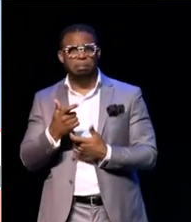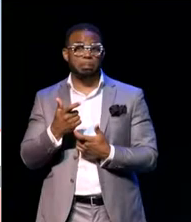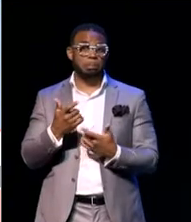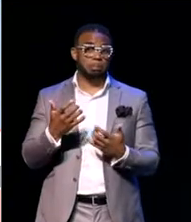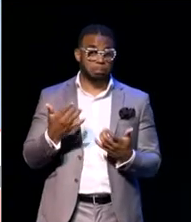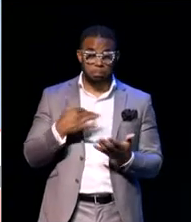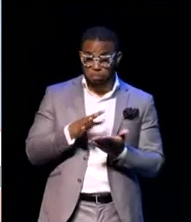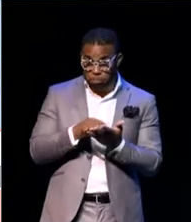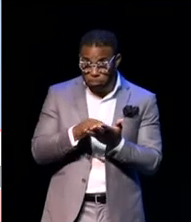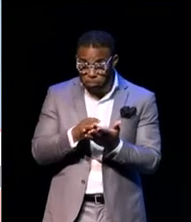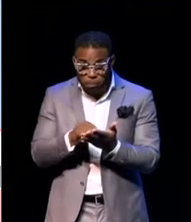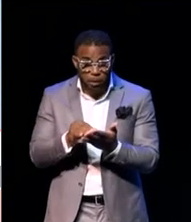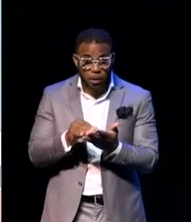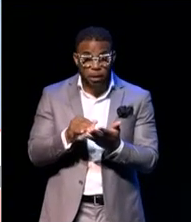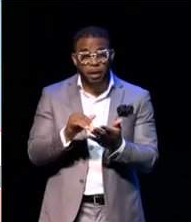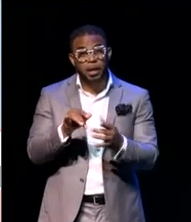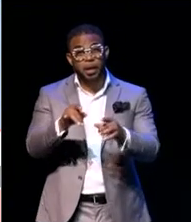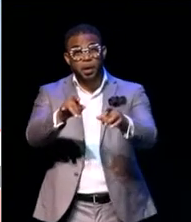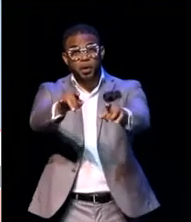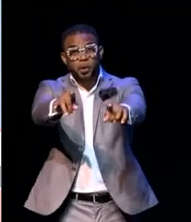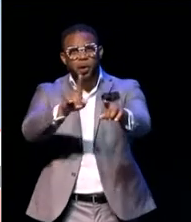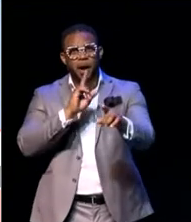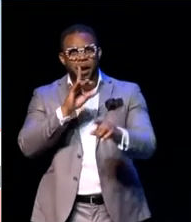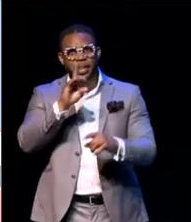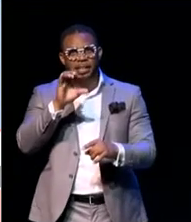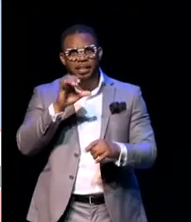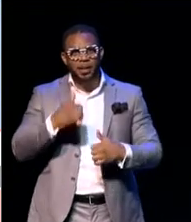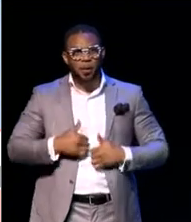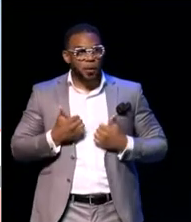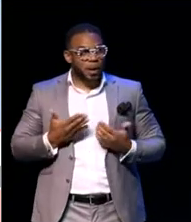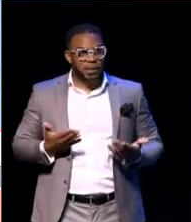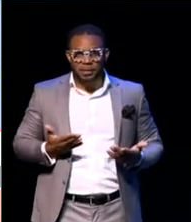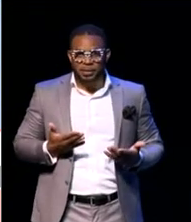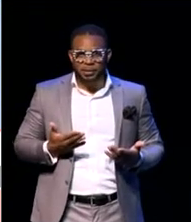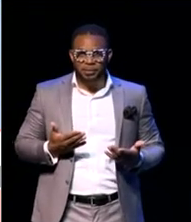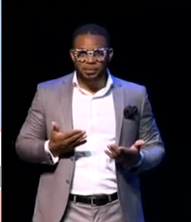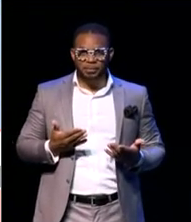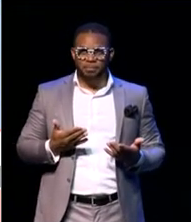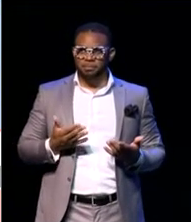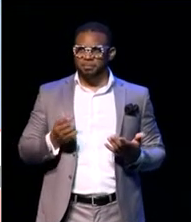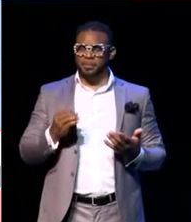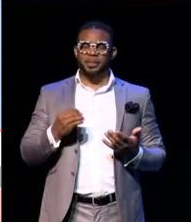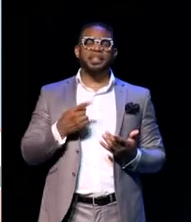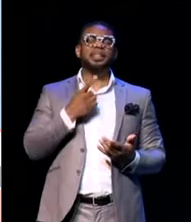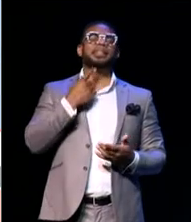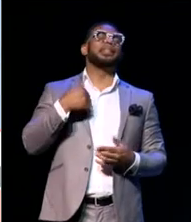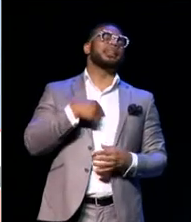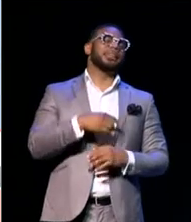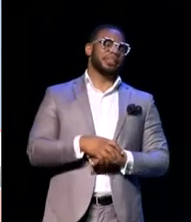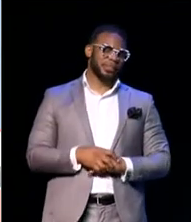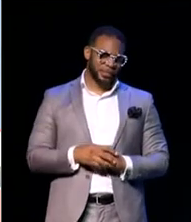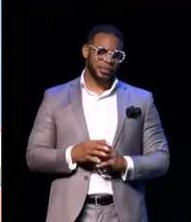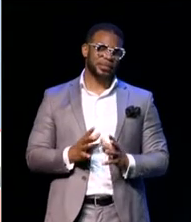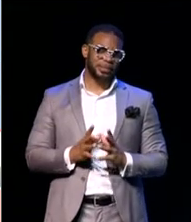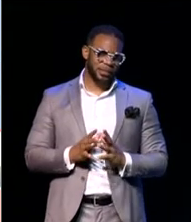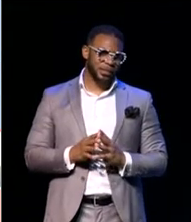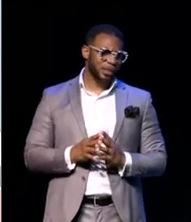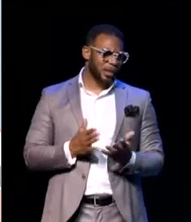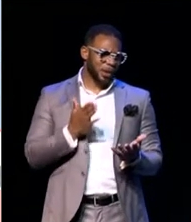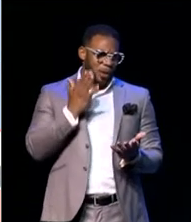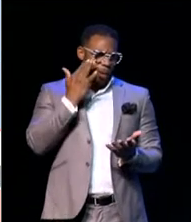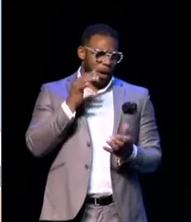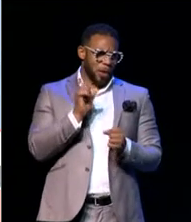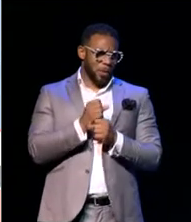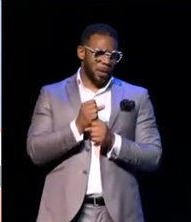and I learned that you are a DC resident. So tell us why